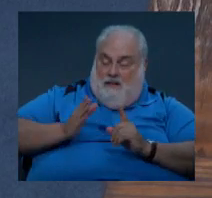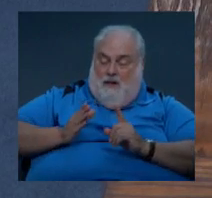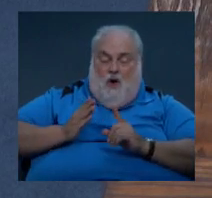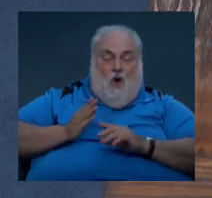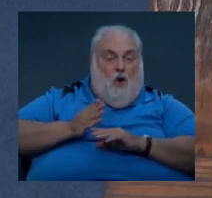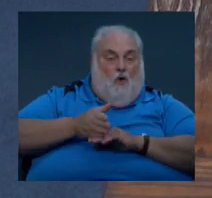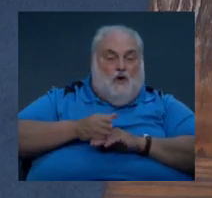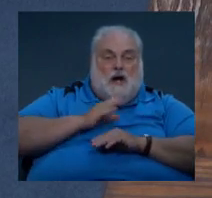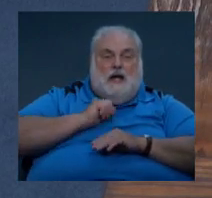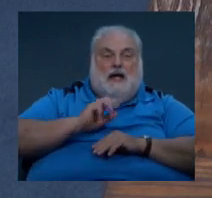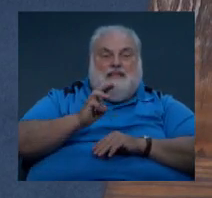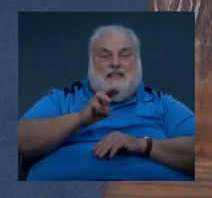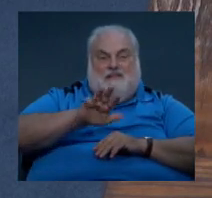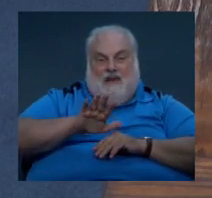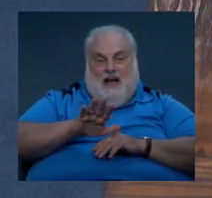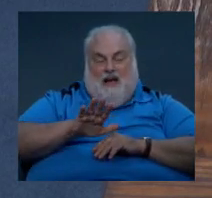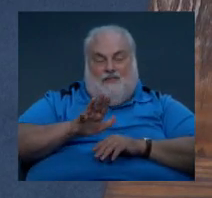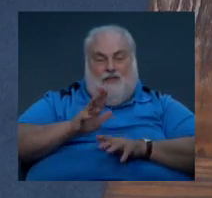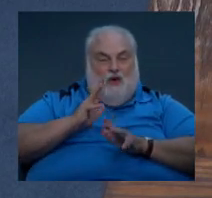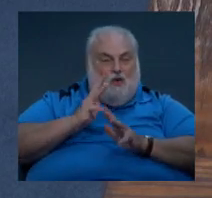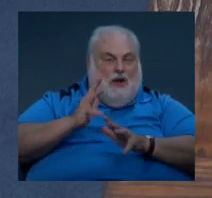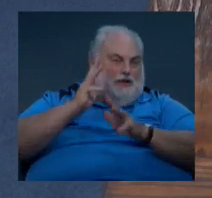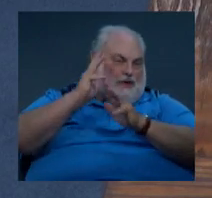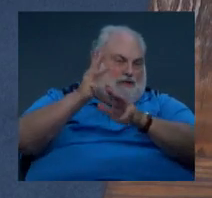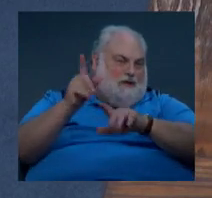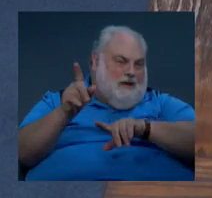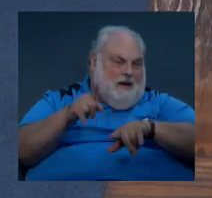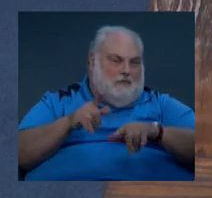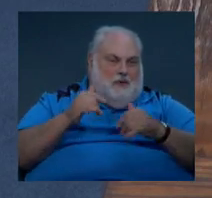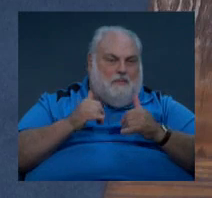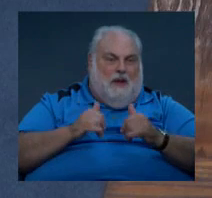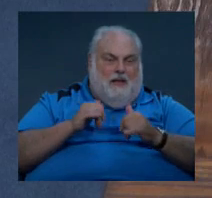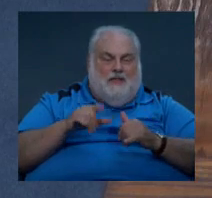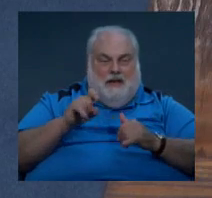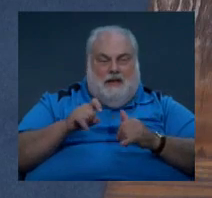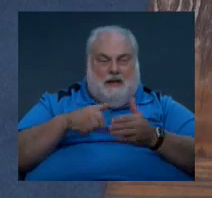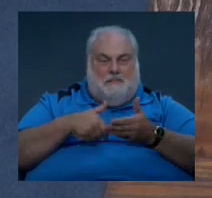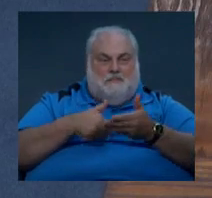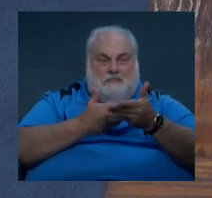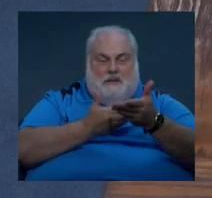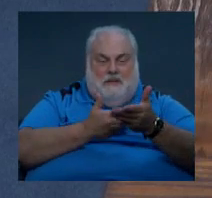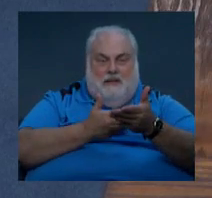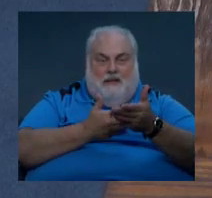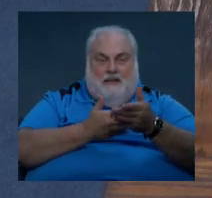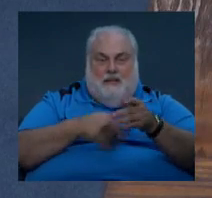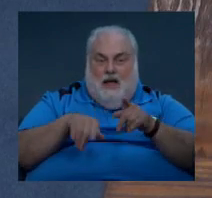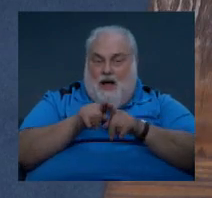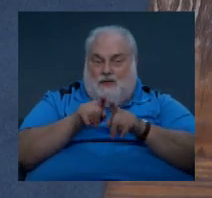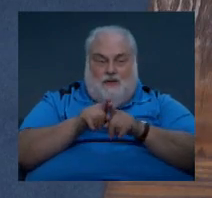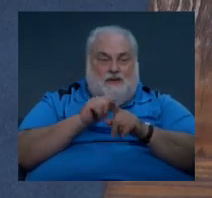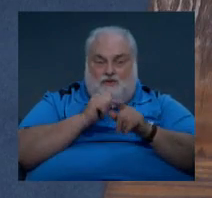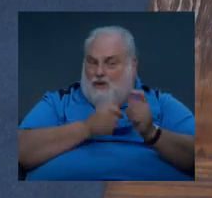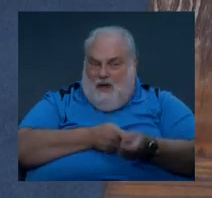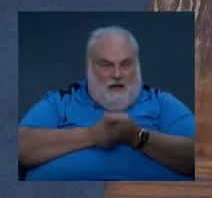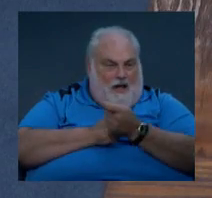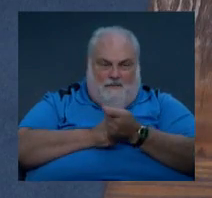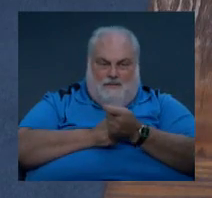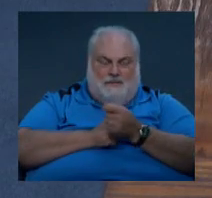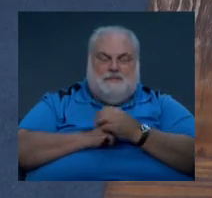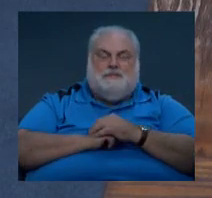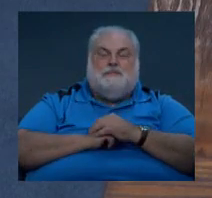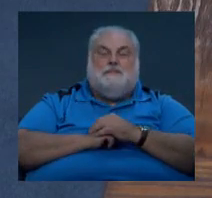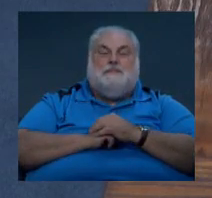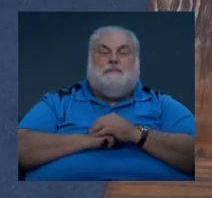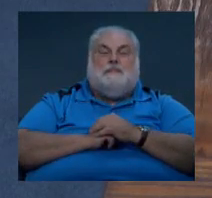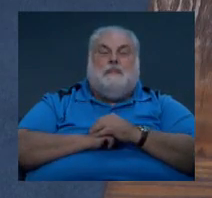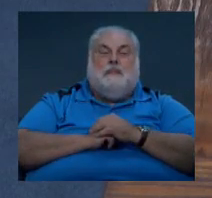65 plus. Their grandkids come and play with them, and they need a place to take their kids too. They also don't golf. I encourage